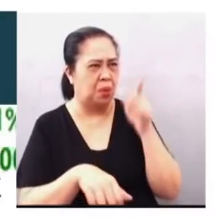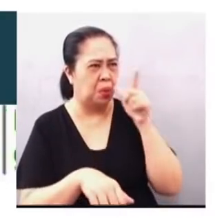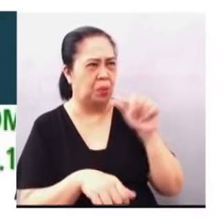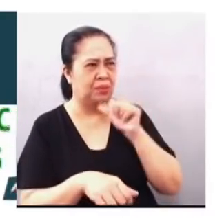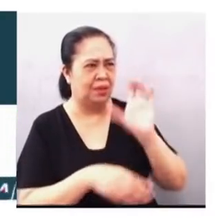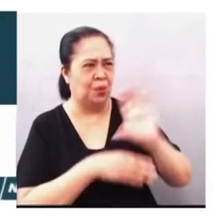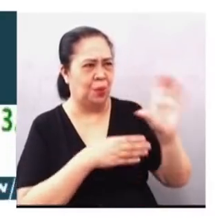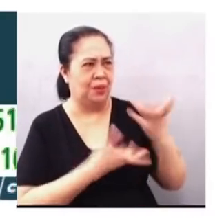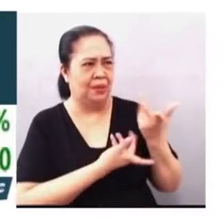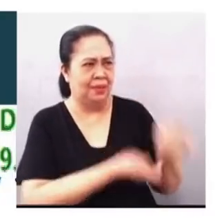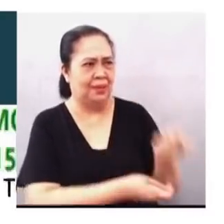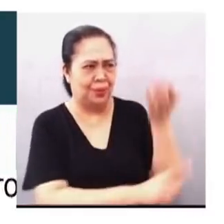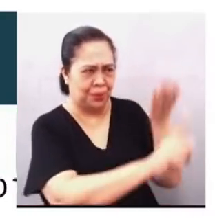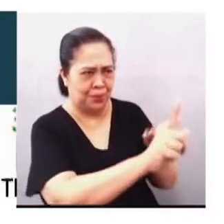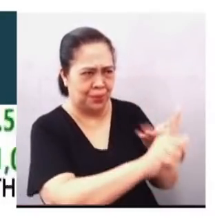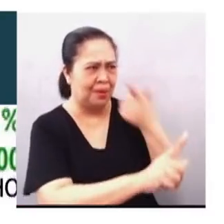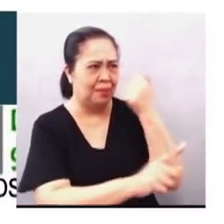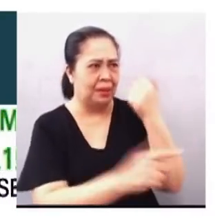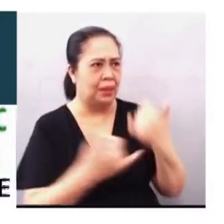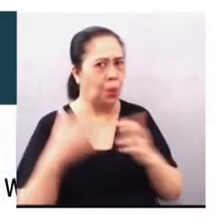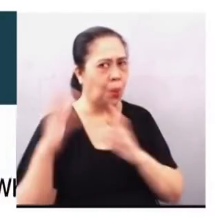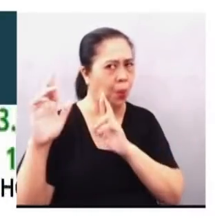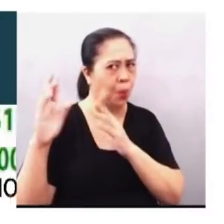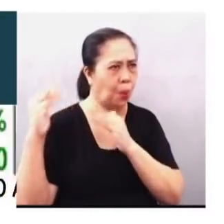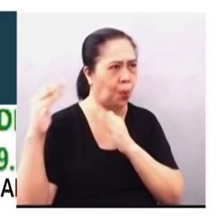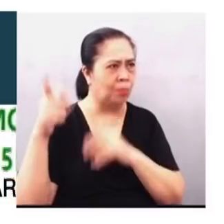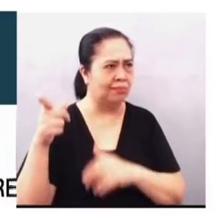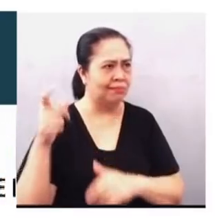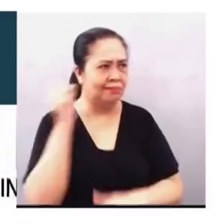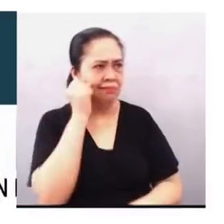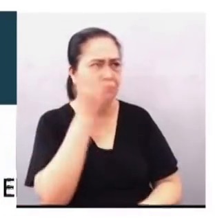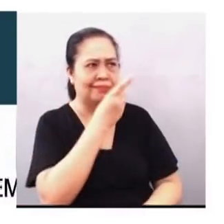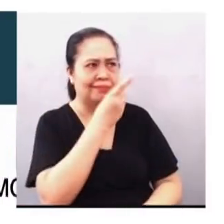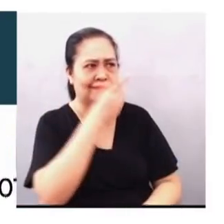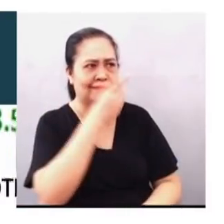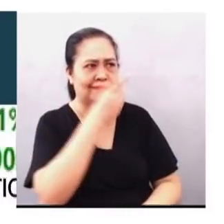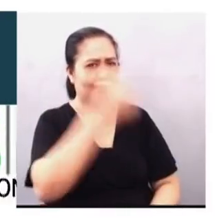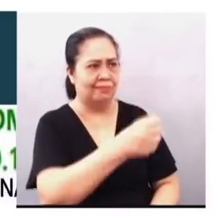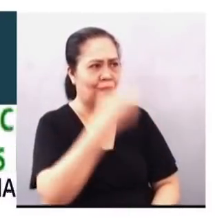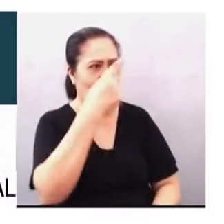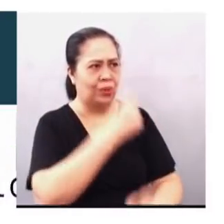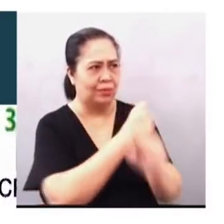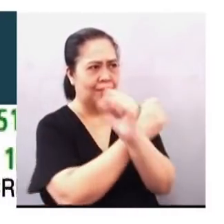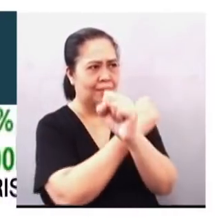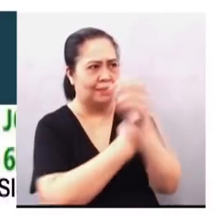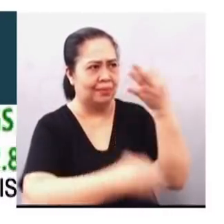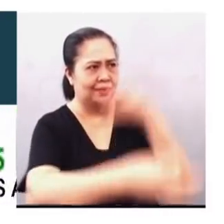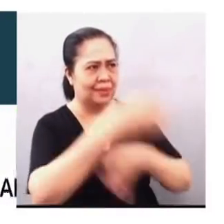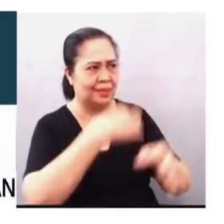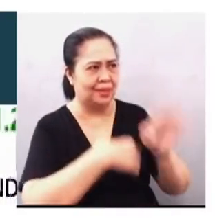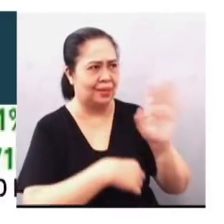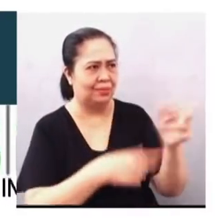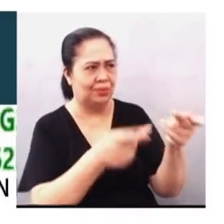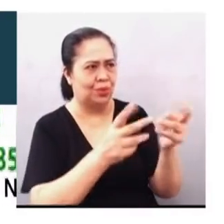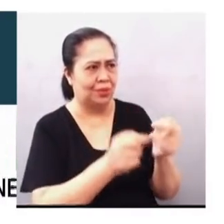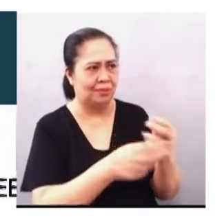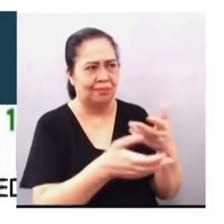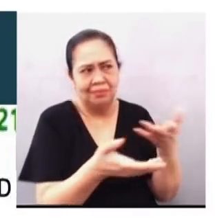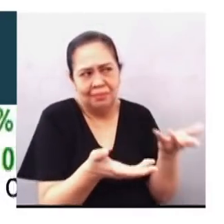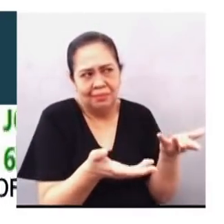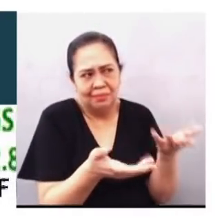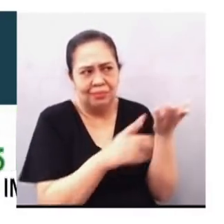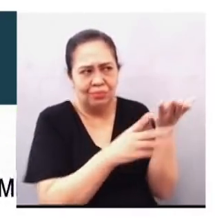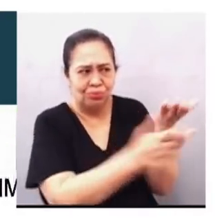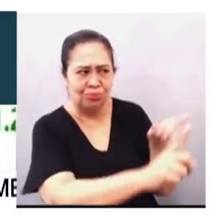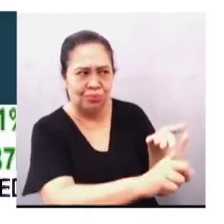kumpiyansa dahil they're still hoping for the mayor, Sara Duterte-Carpio, to change her mind and take her place. Where does that put you